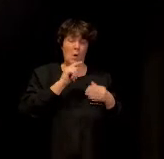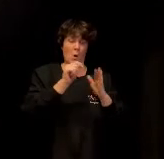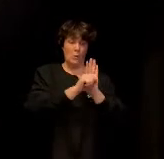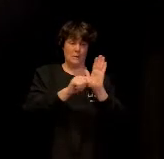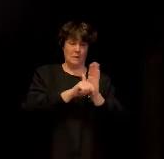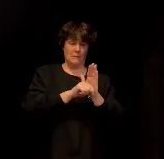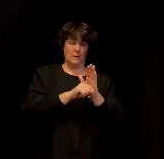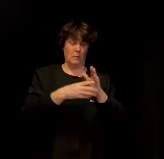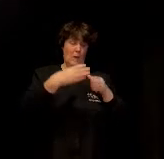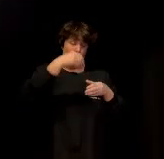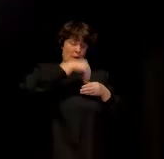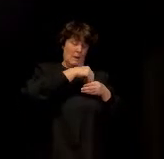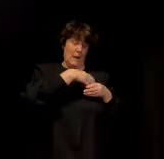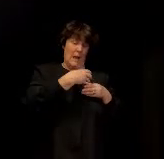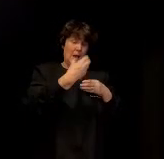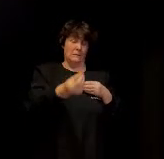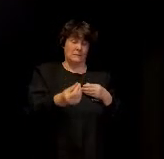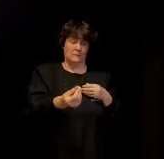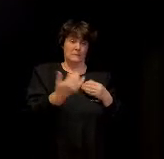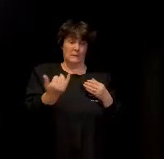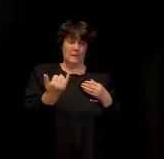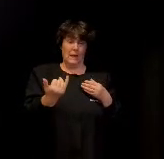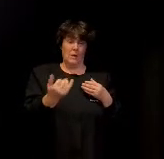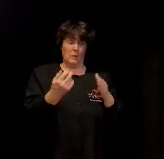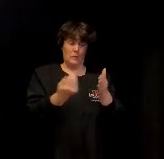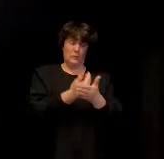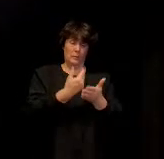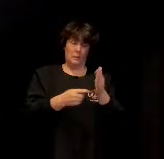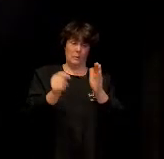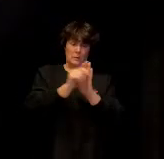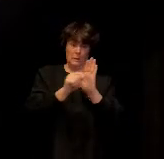Testament revelation is inside out.